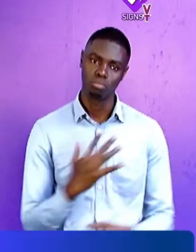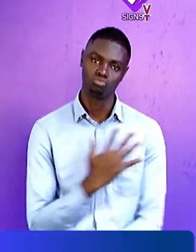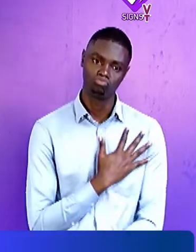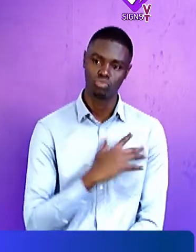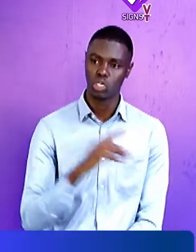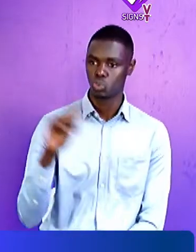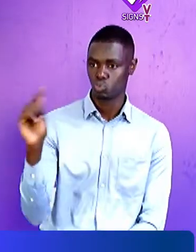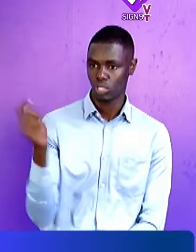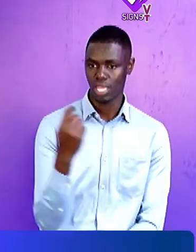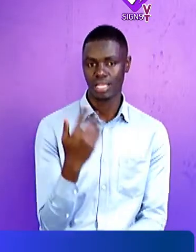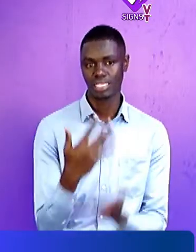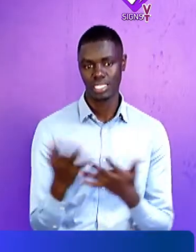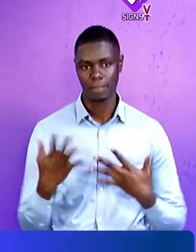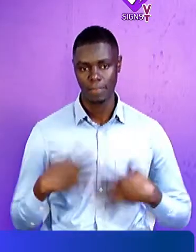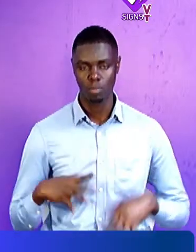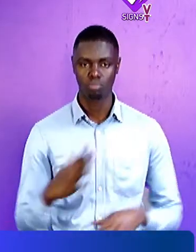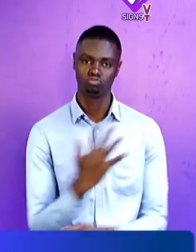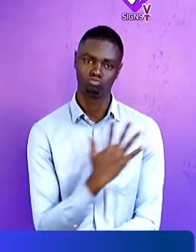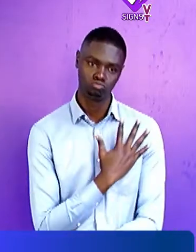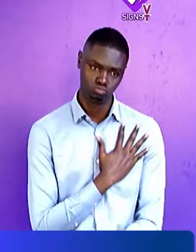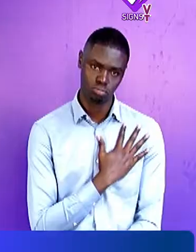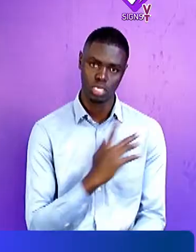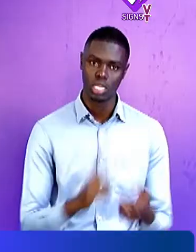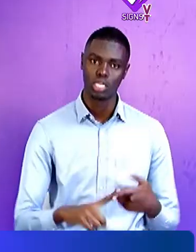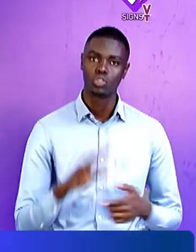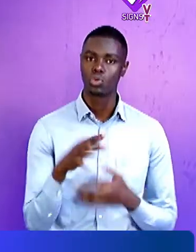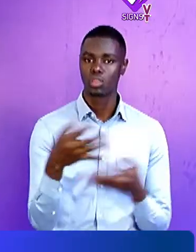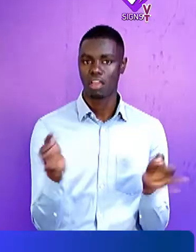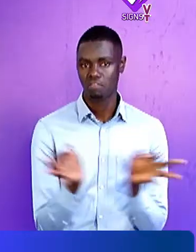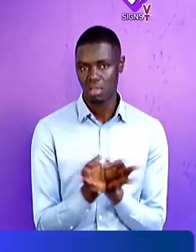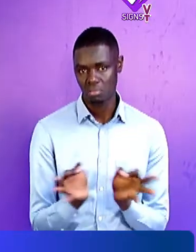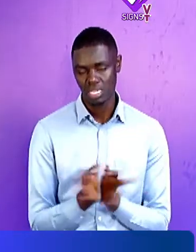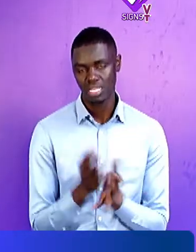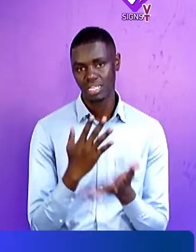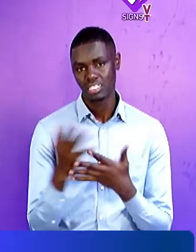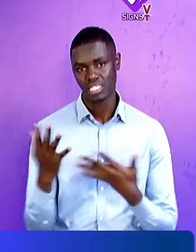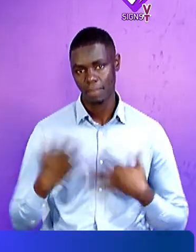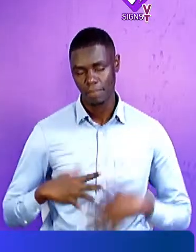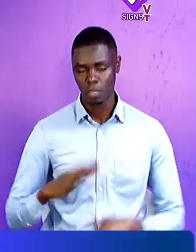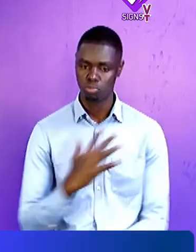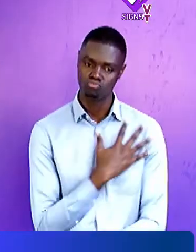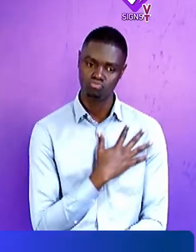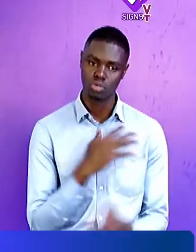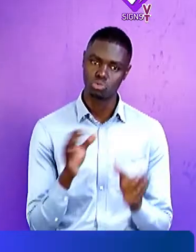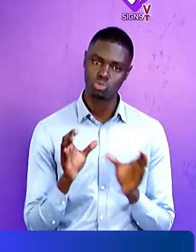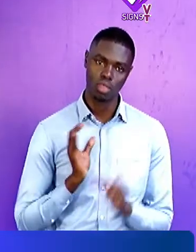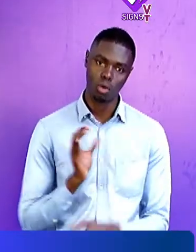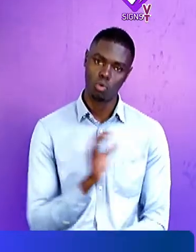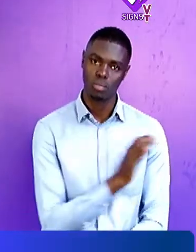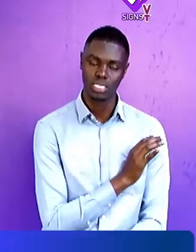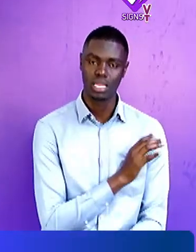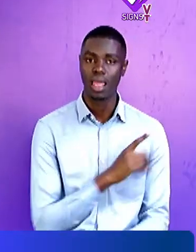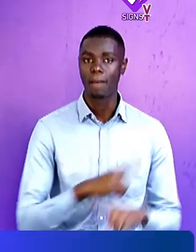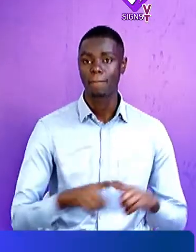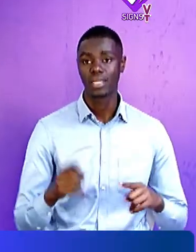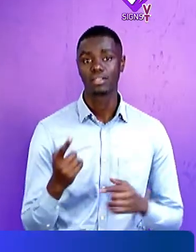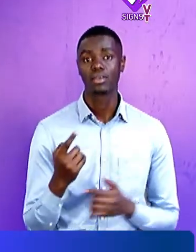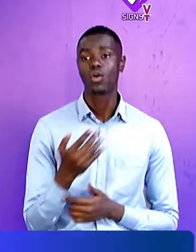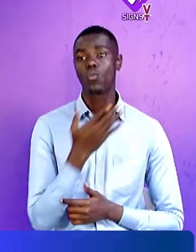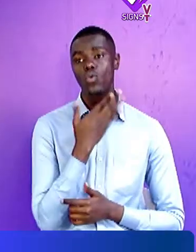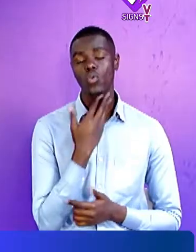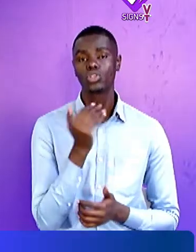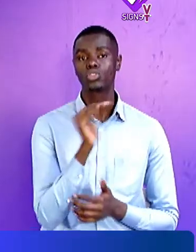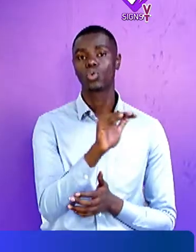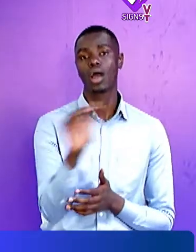Kenya. Some people are patriotic to their Communities. families. Some to their communities, isn't it? But we just want to